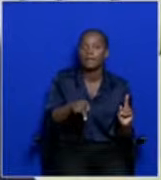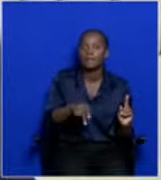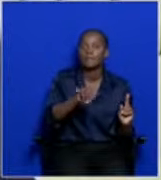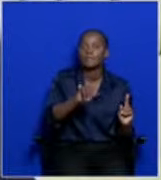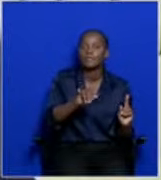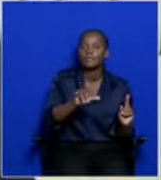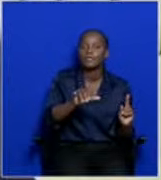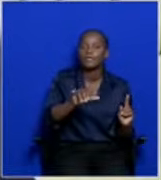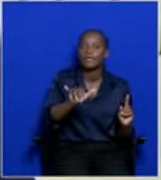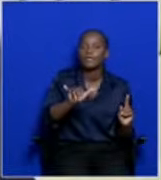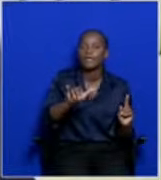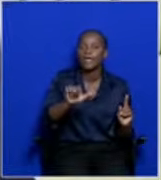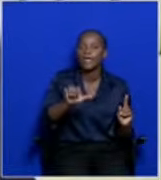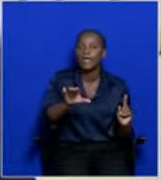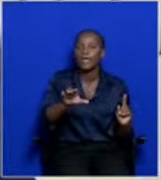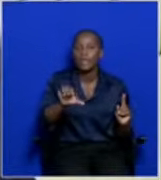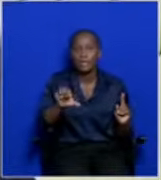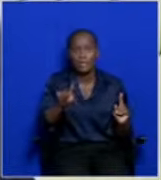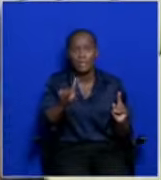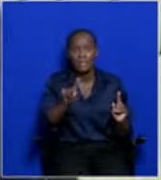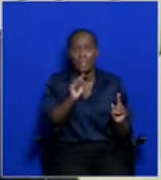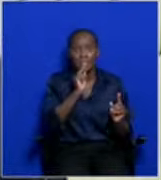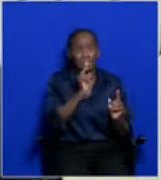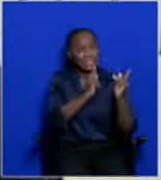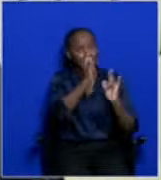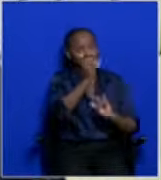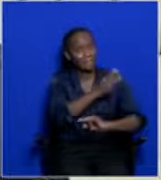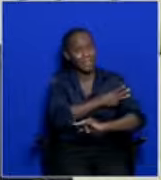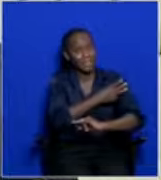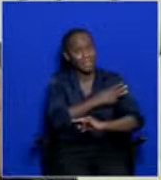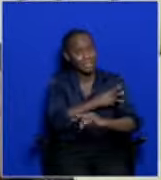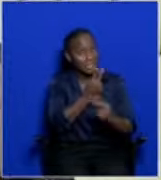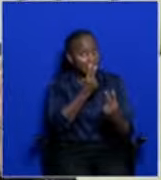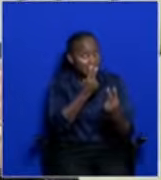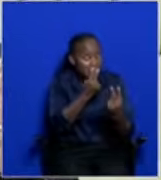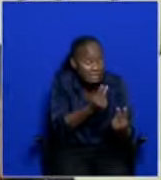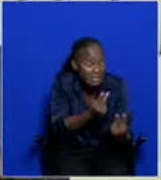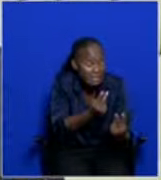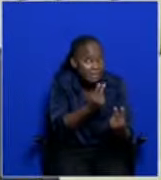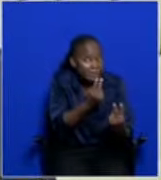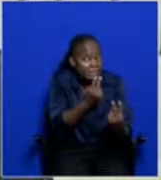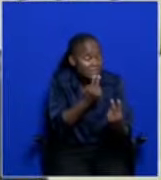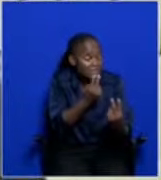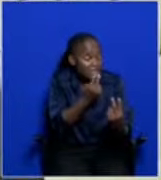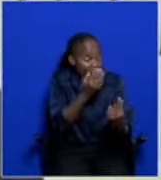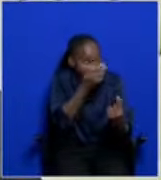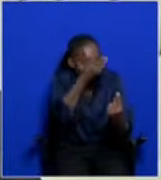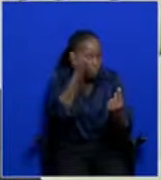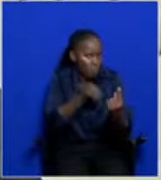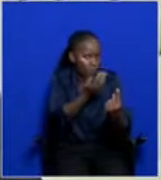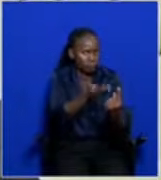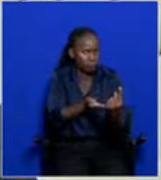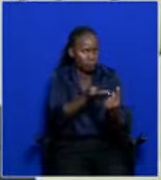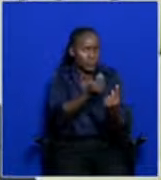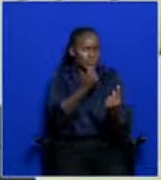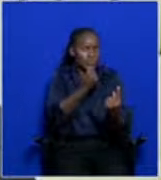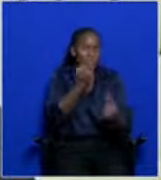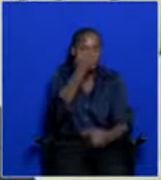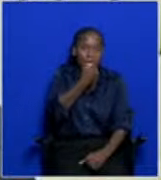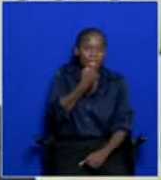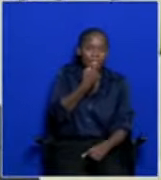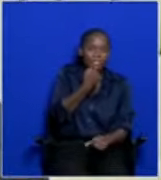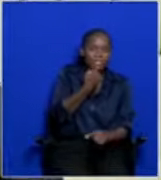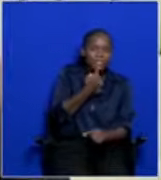see her face, I only saw her in the